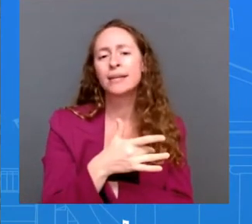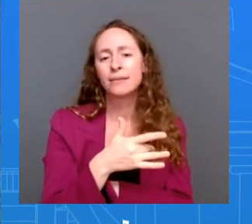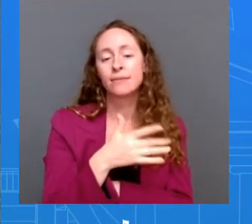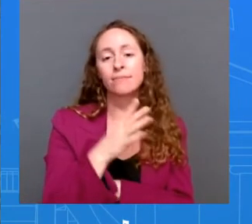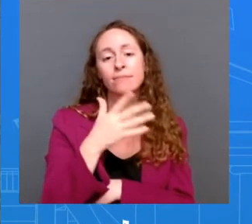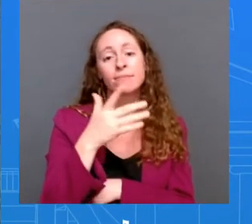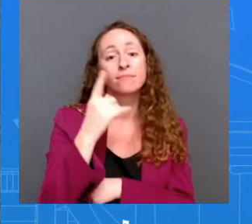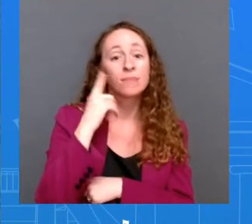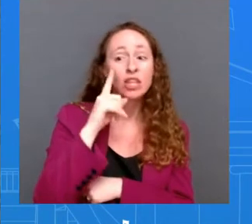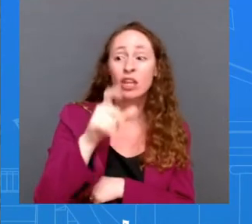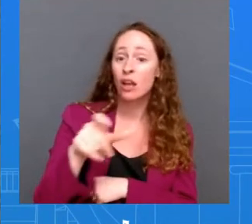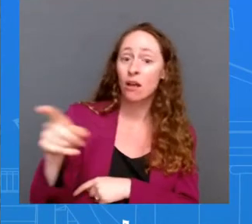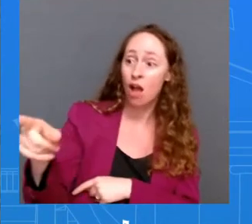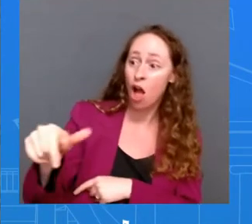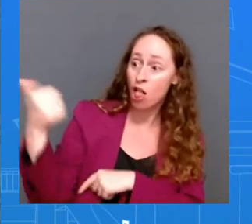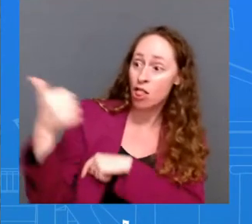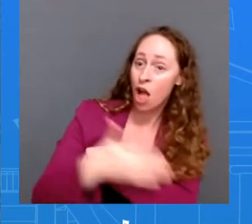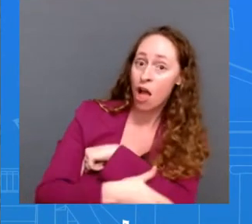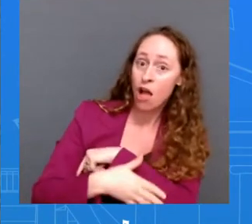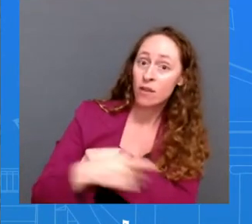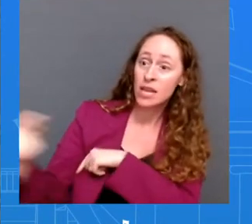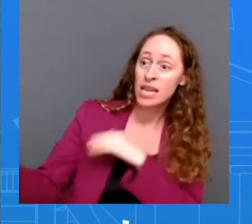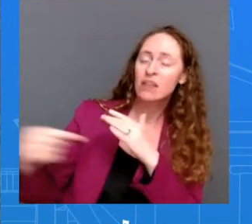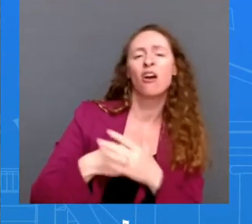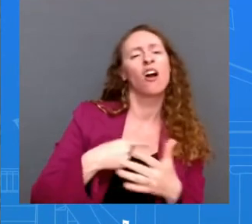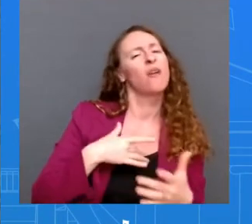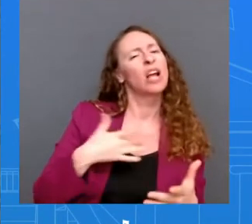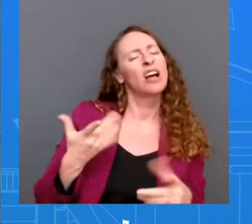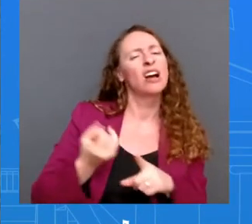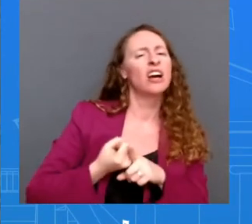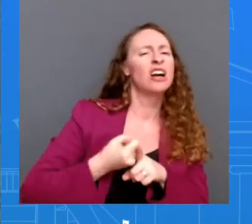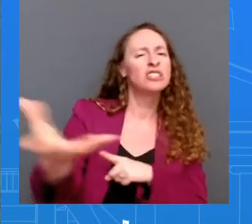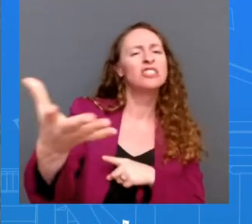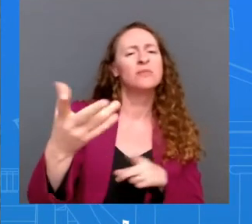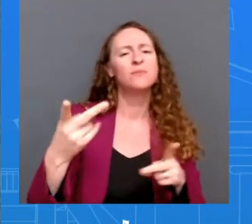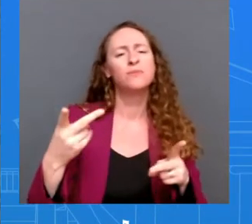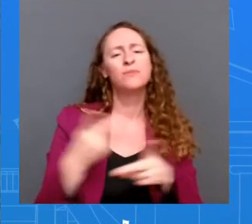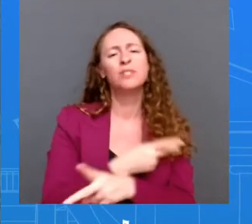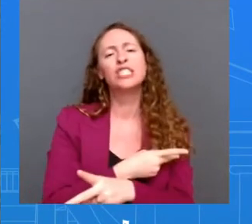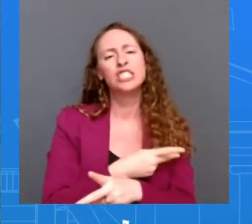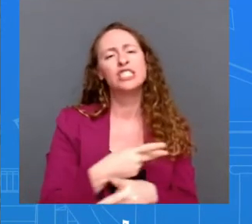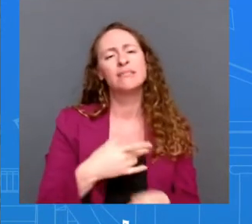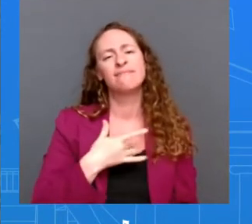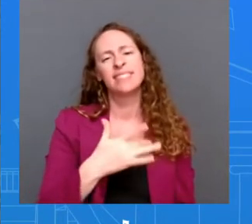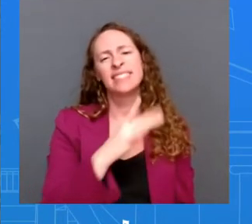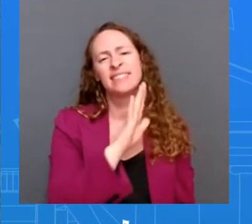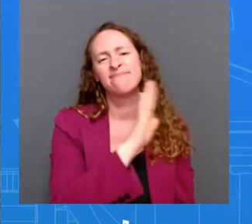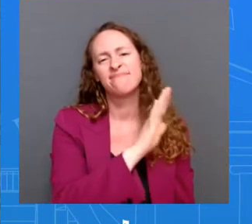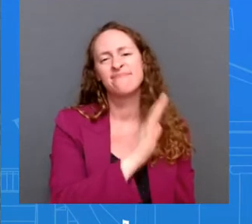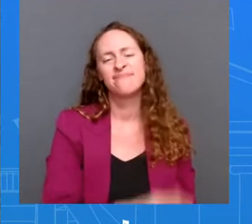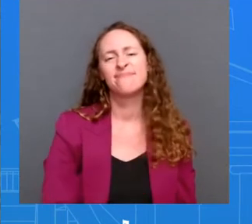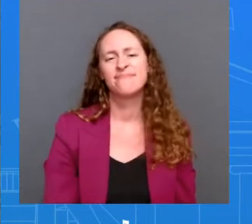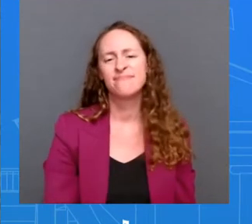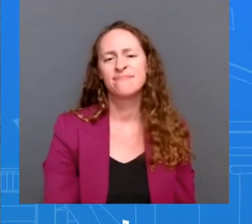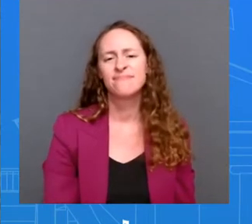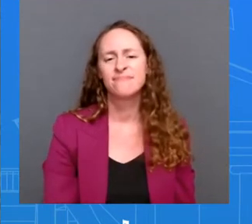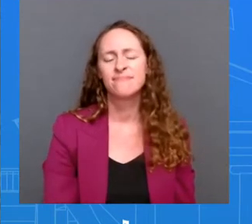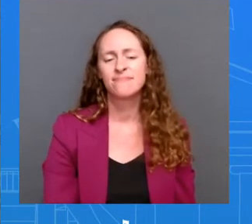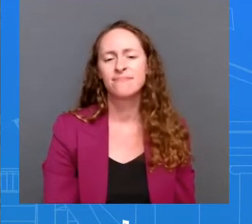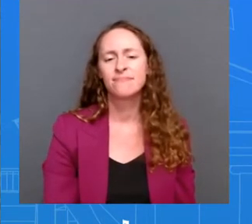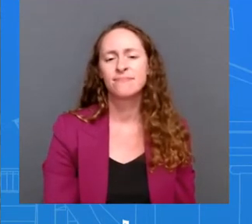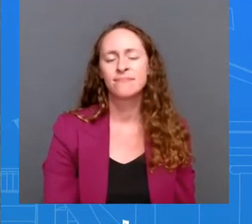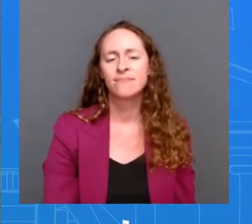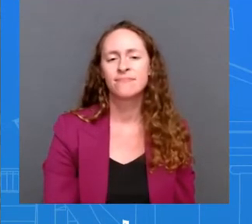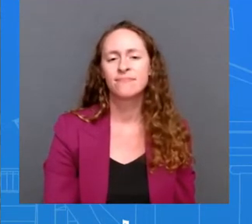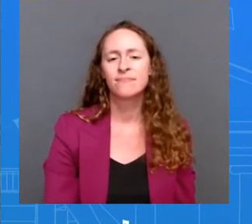would be Russian citizens, but I honestly can't speak to it. I will tell you that, as Karine rightly said, she shouldn't have even